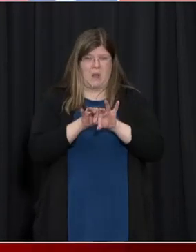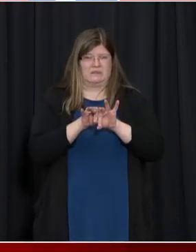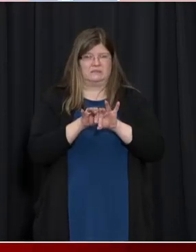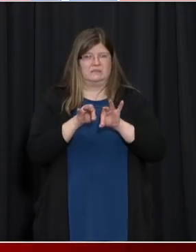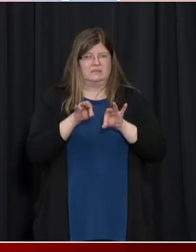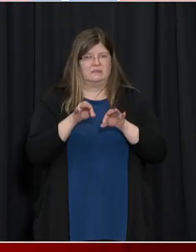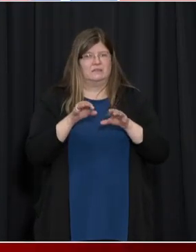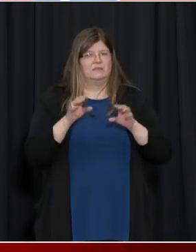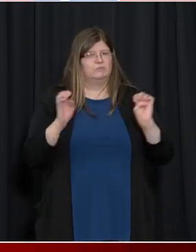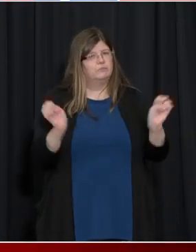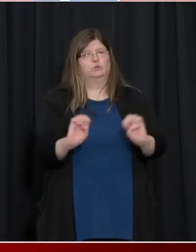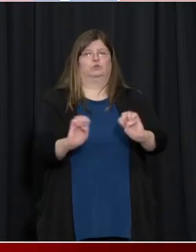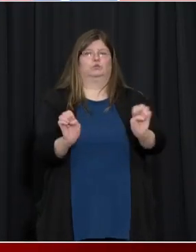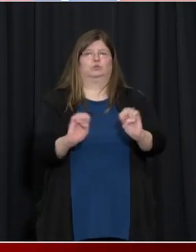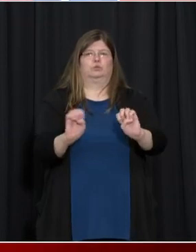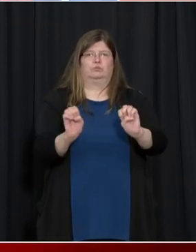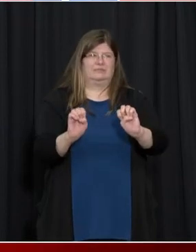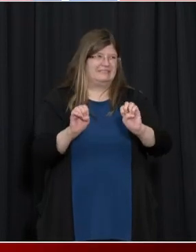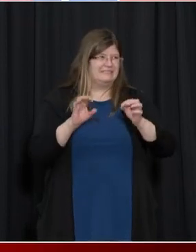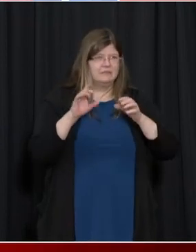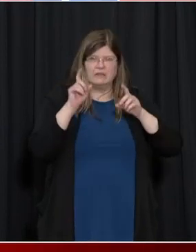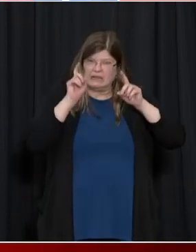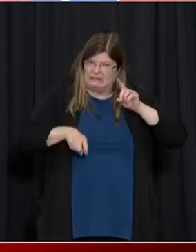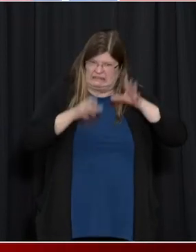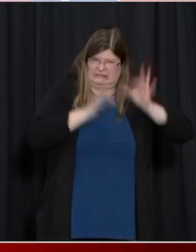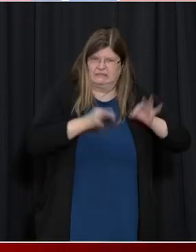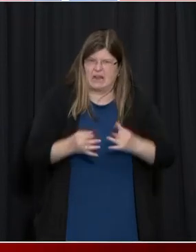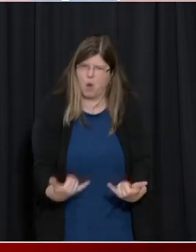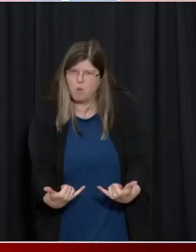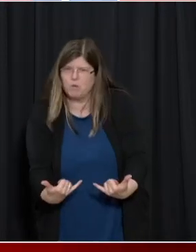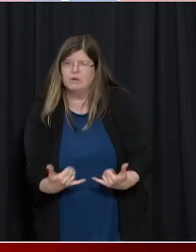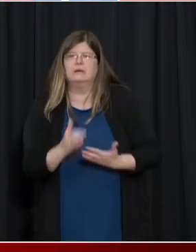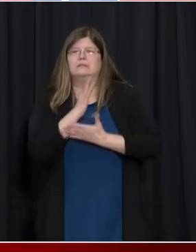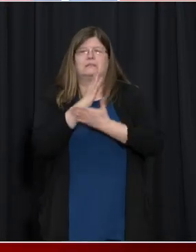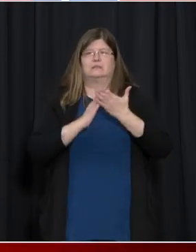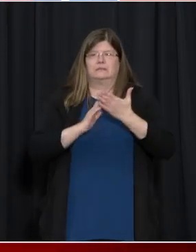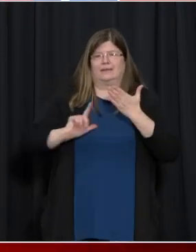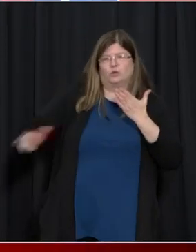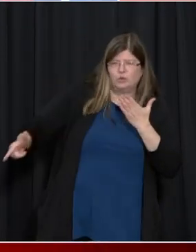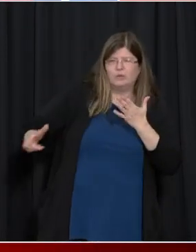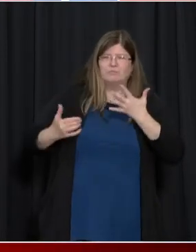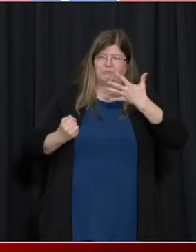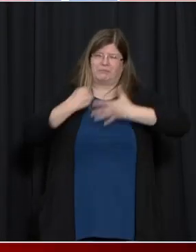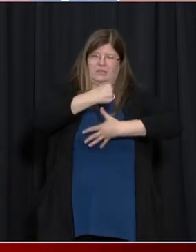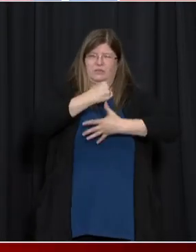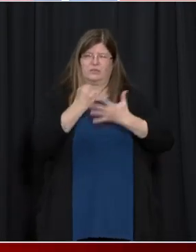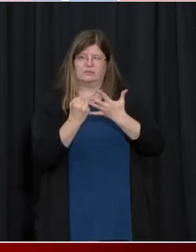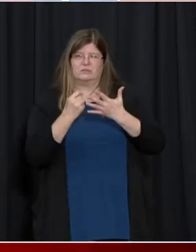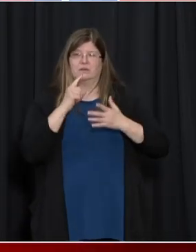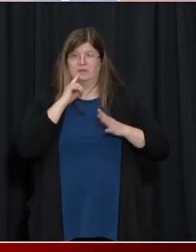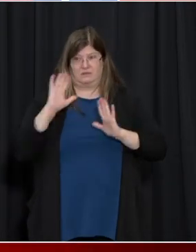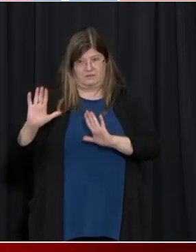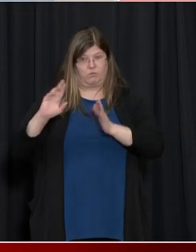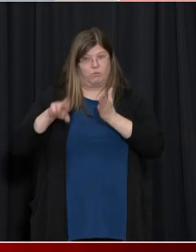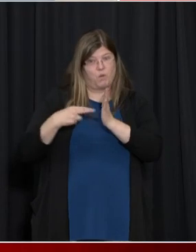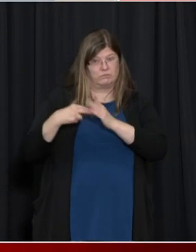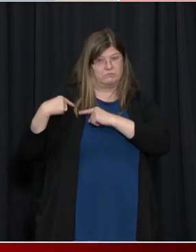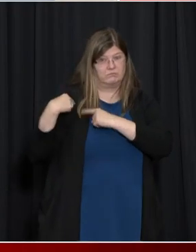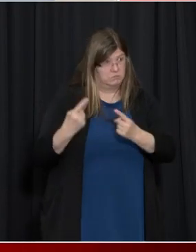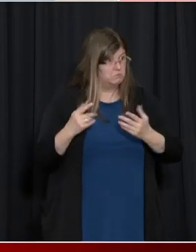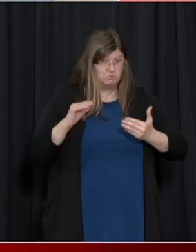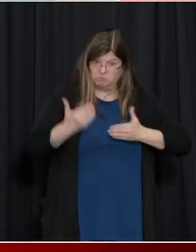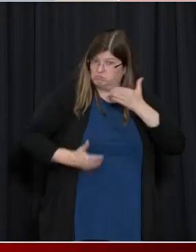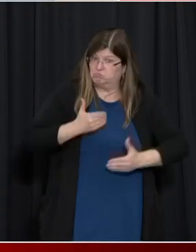and that's how the council has acted. And that, I think, has worked well in a pandemic response.